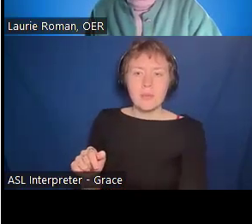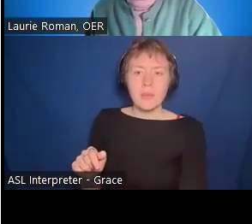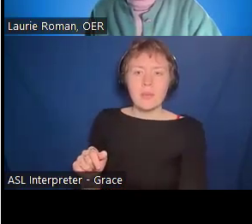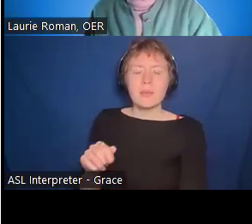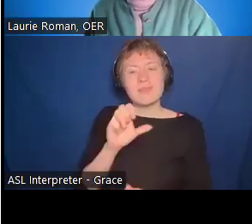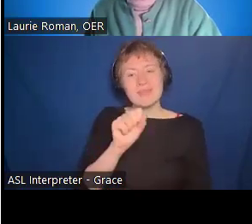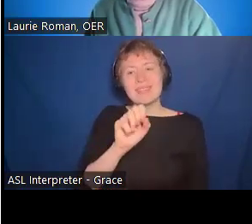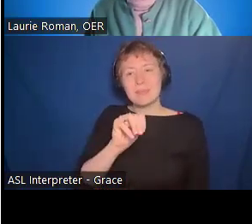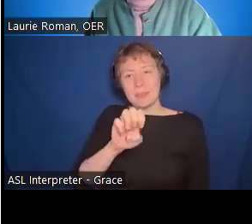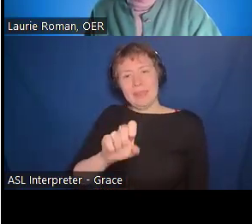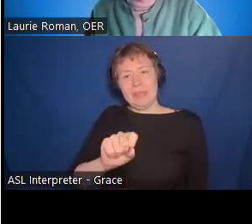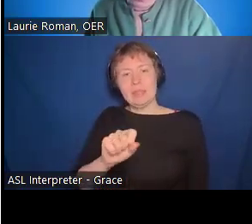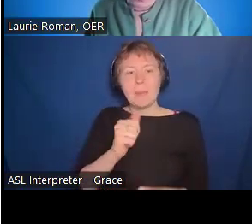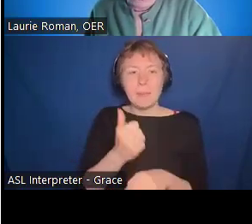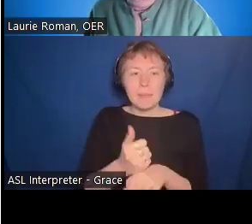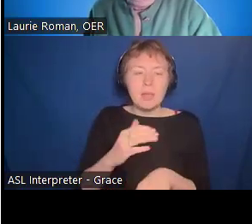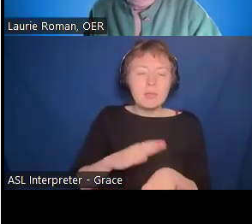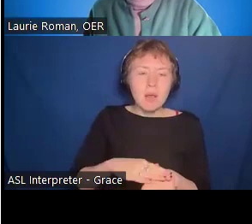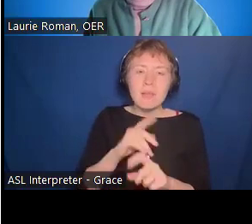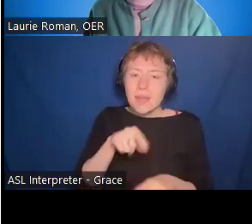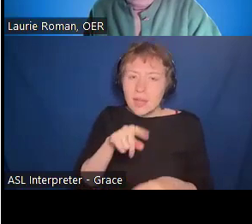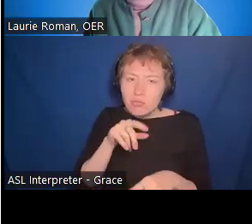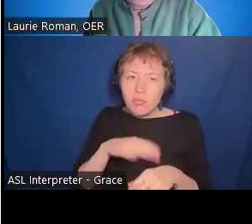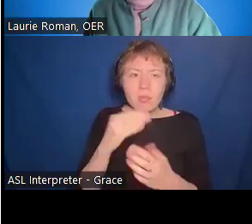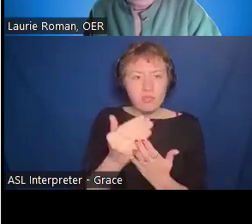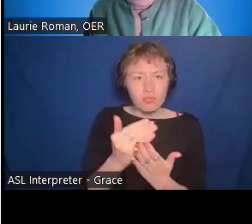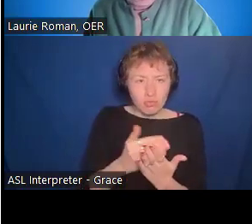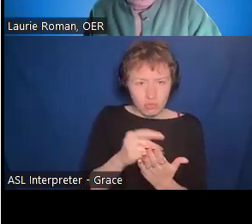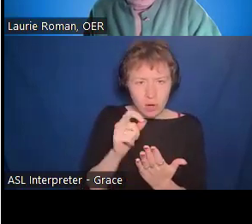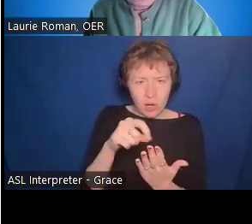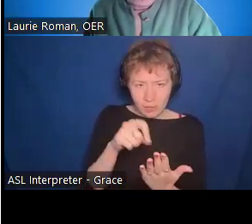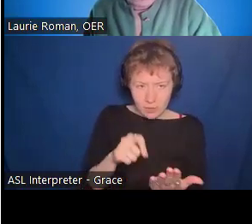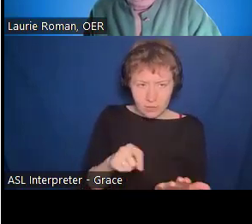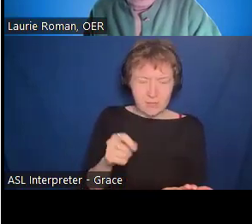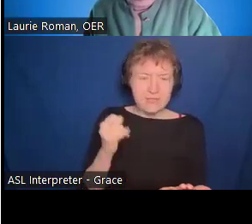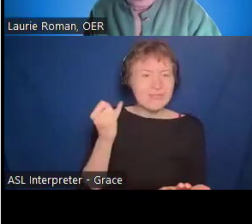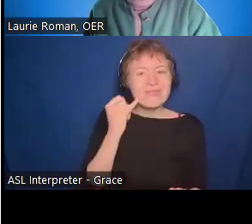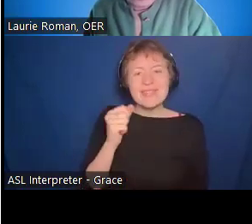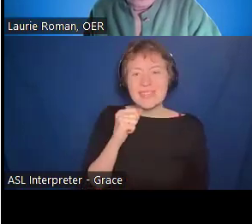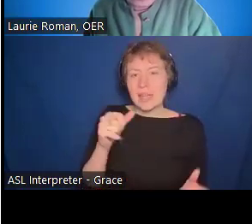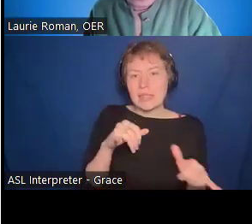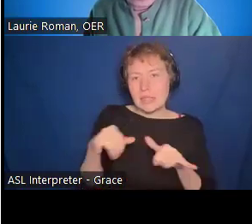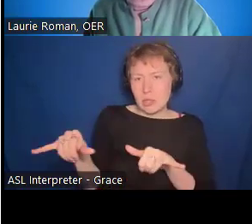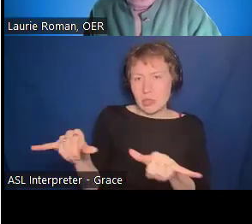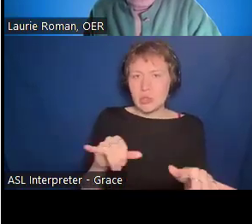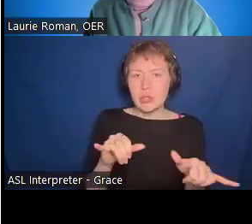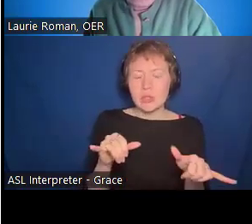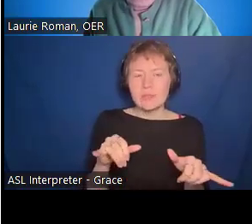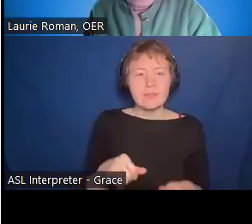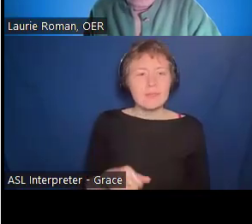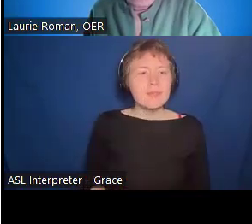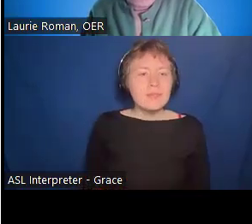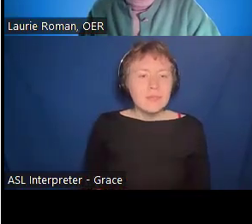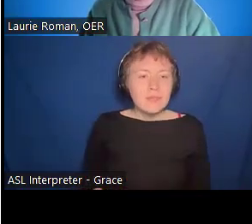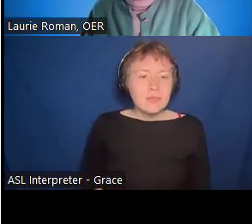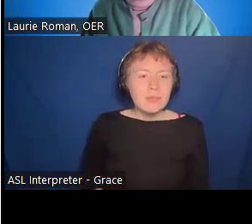course, DRR to confirm dates if they are not standard. And I didn't touch anything.